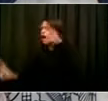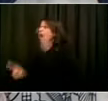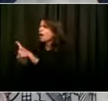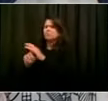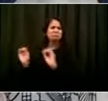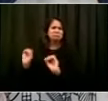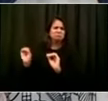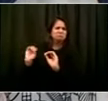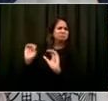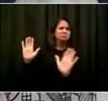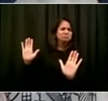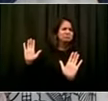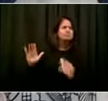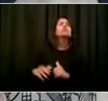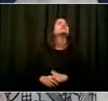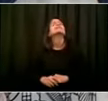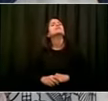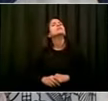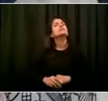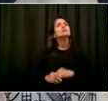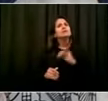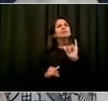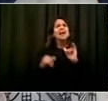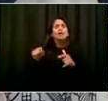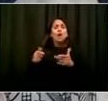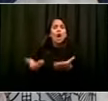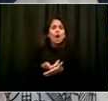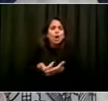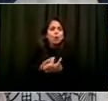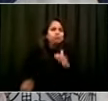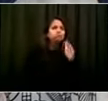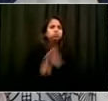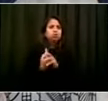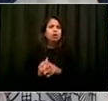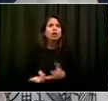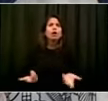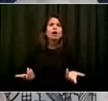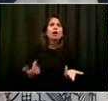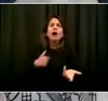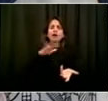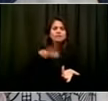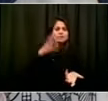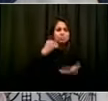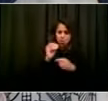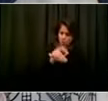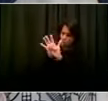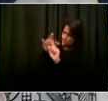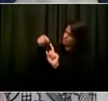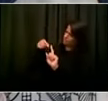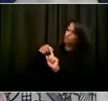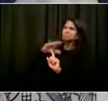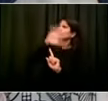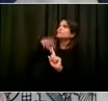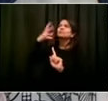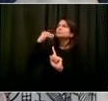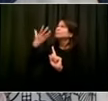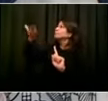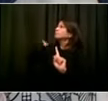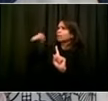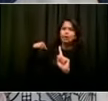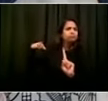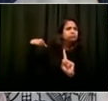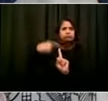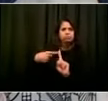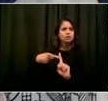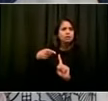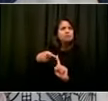community previously. And has now surfaced in such a manner that we must take much more rigorous actions. It's far beyond just